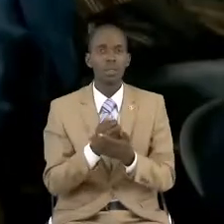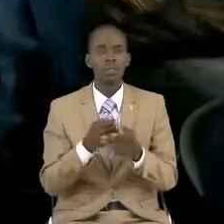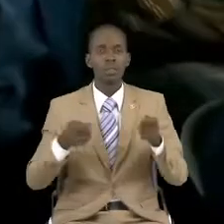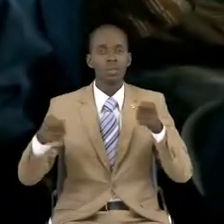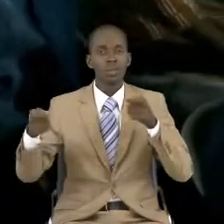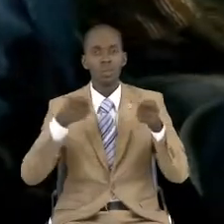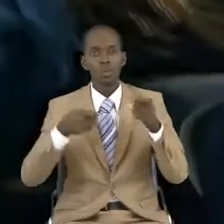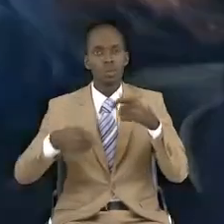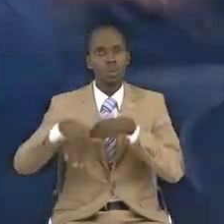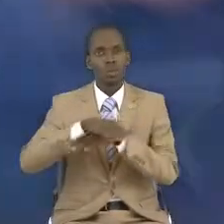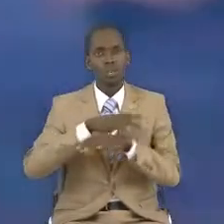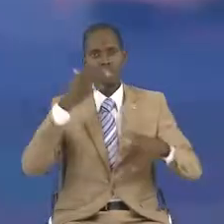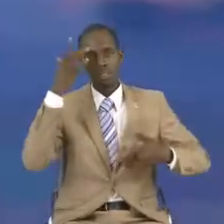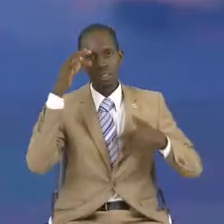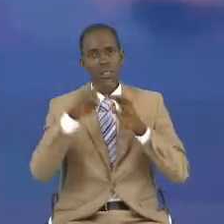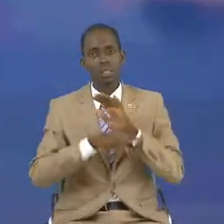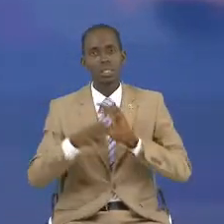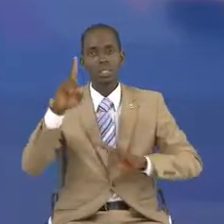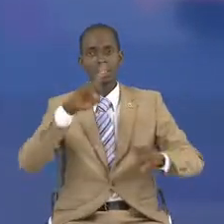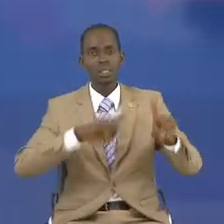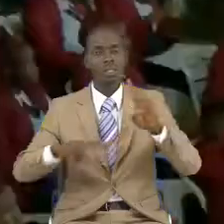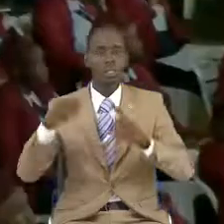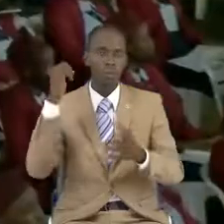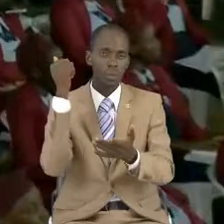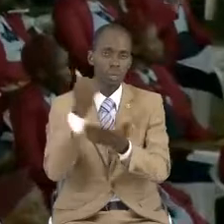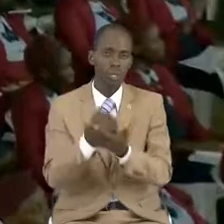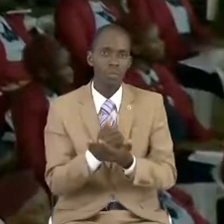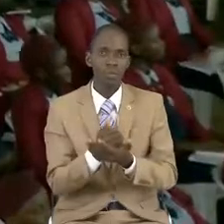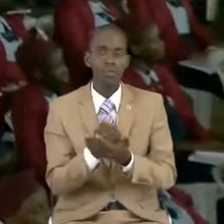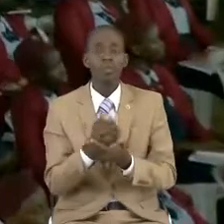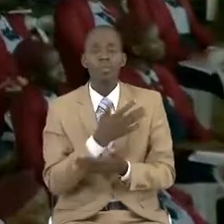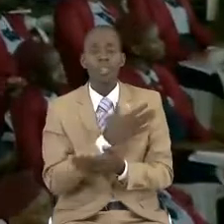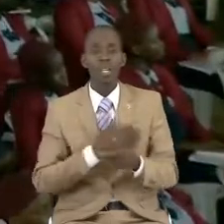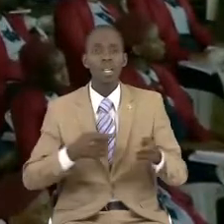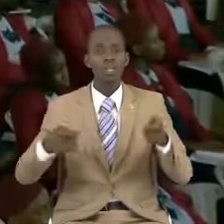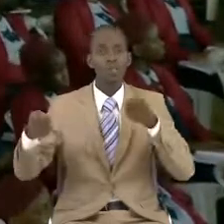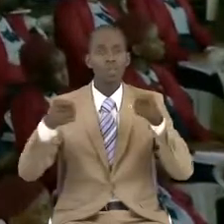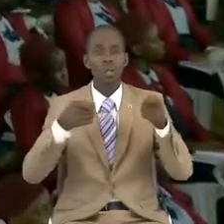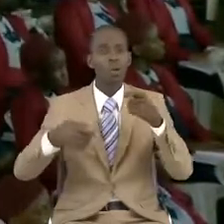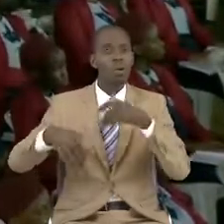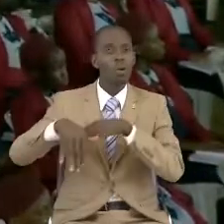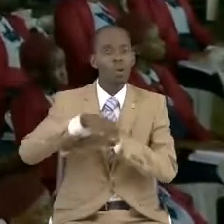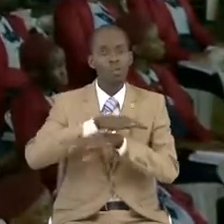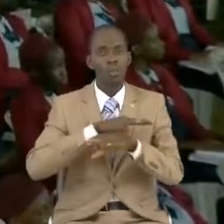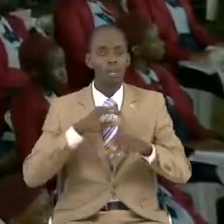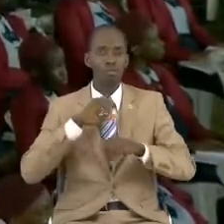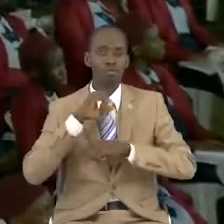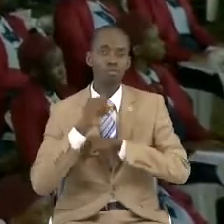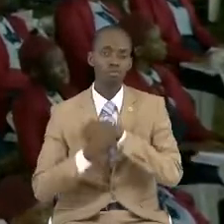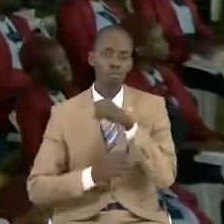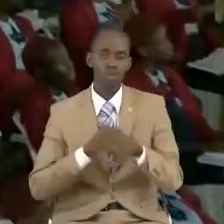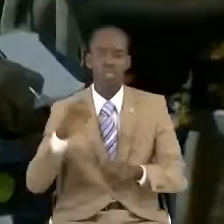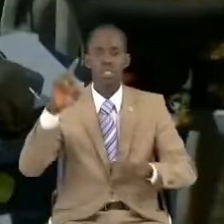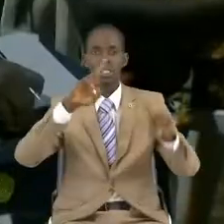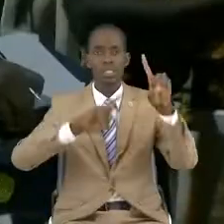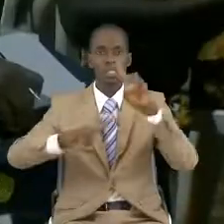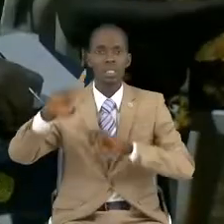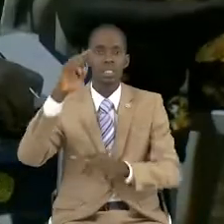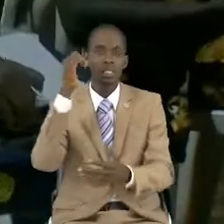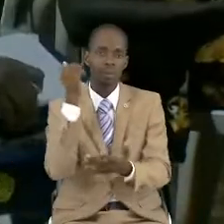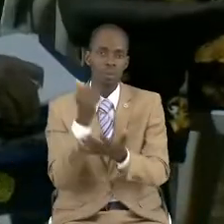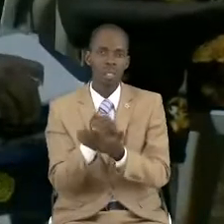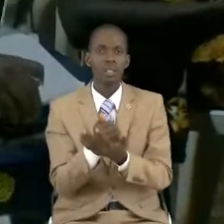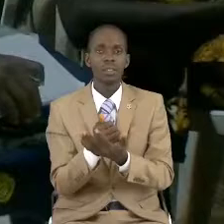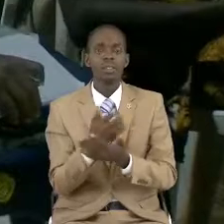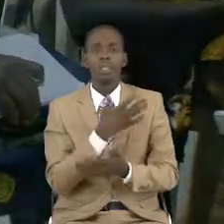over sickness good me give me a good amen and dominion over suffering give me a good amen and